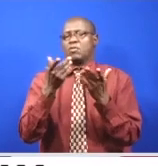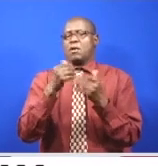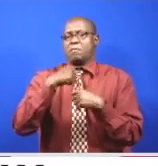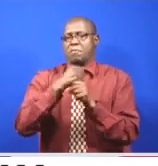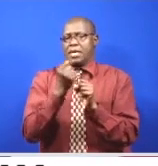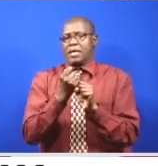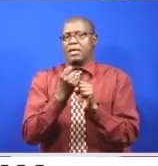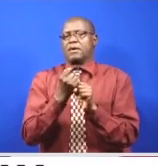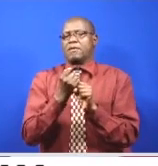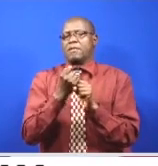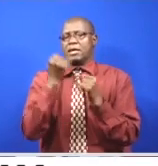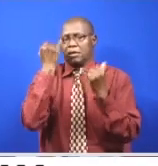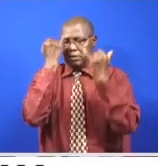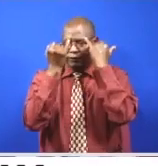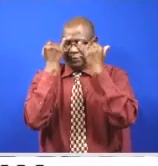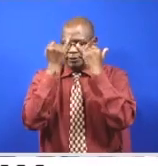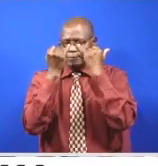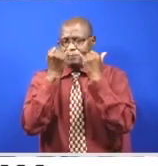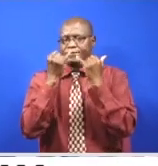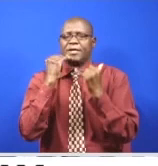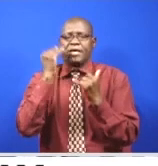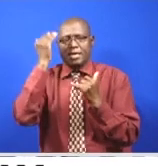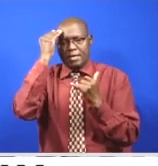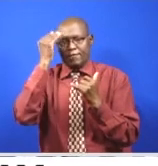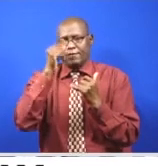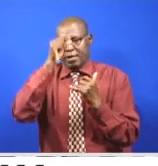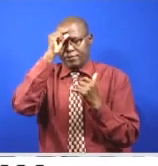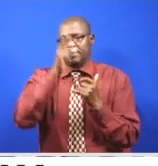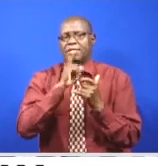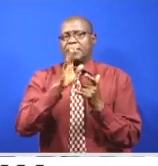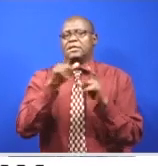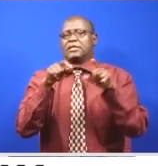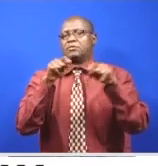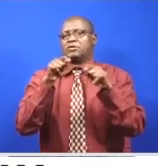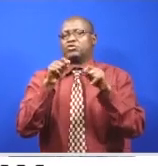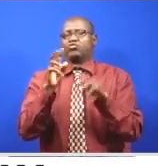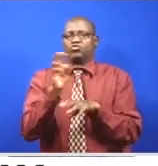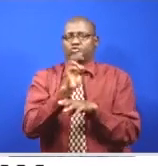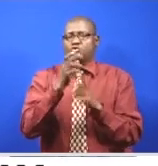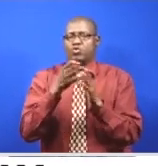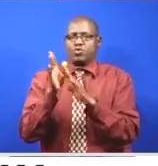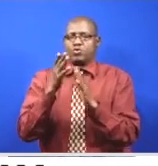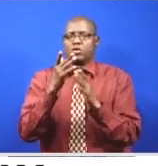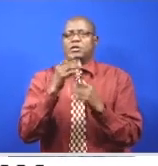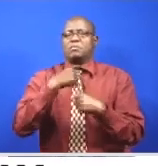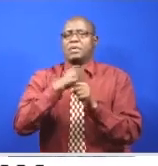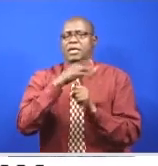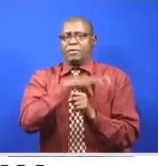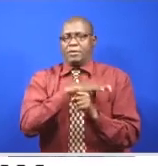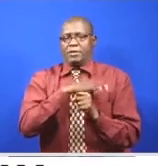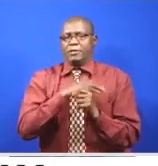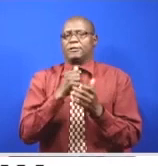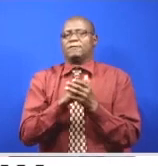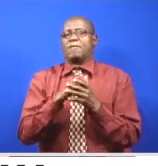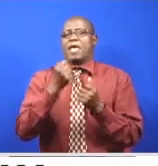of their creativity, the head of state stated that his administration is exploring ways of making the benefits of monetization of online